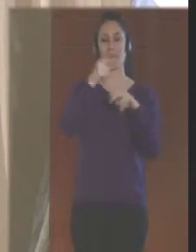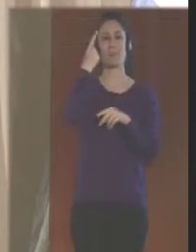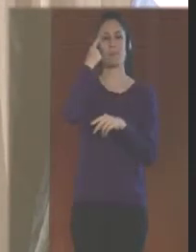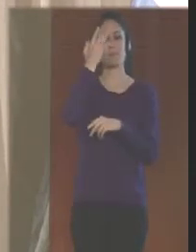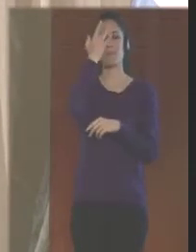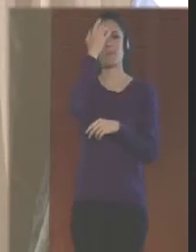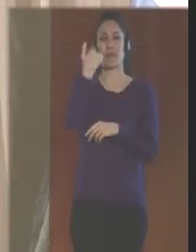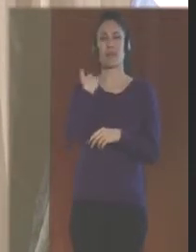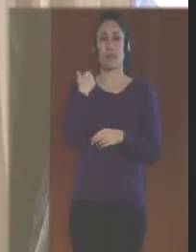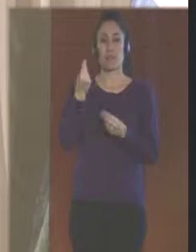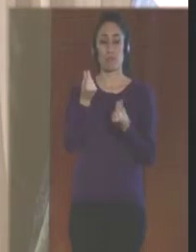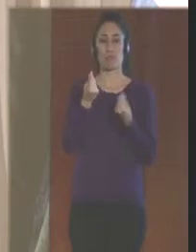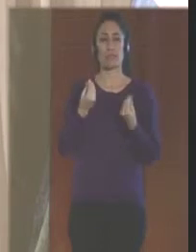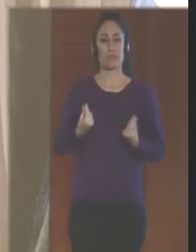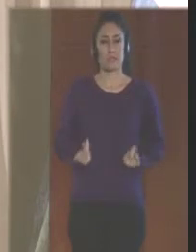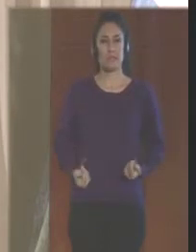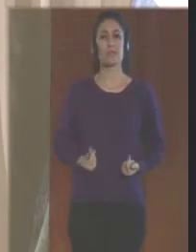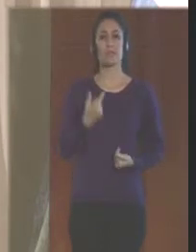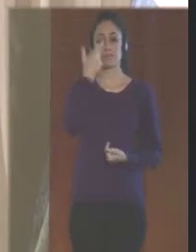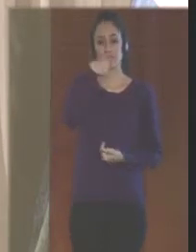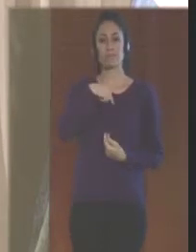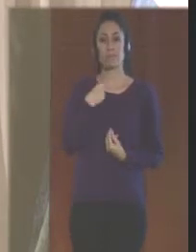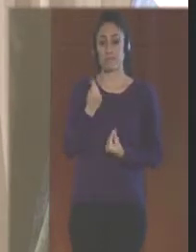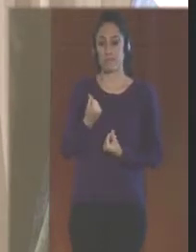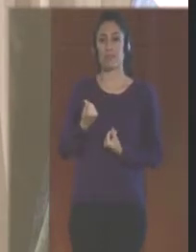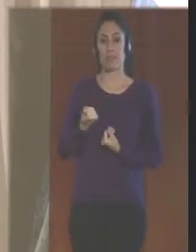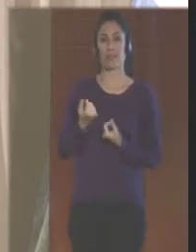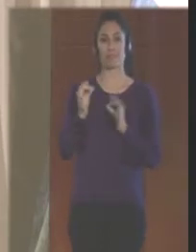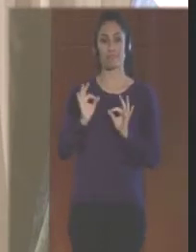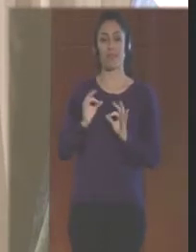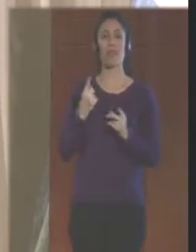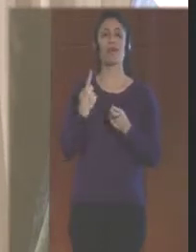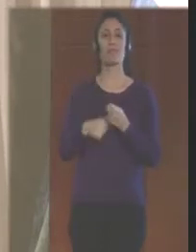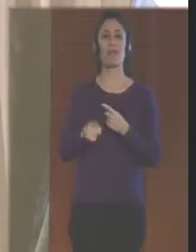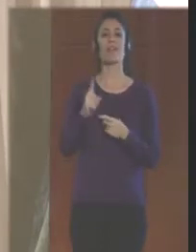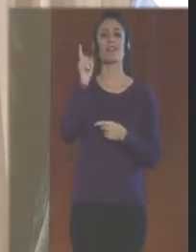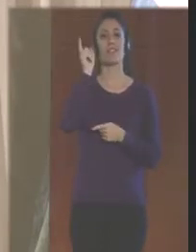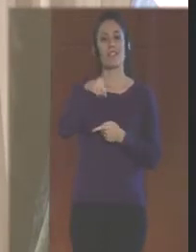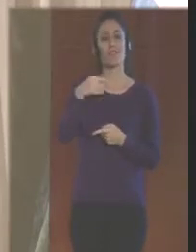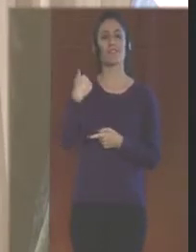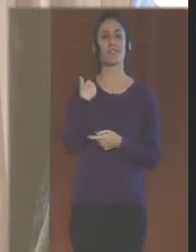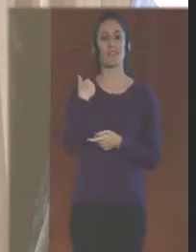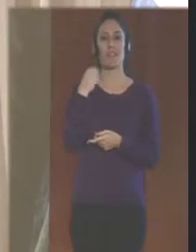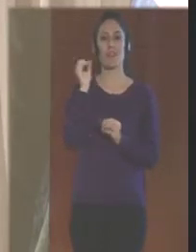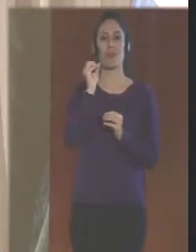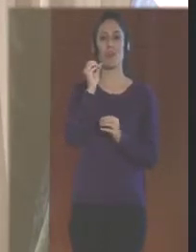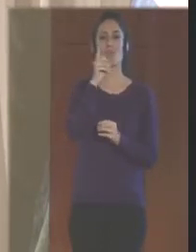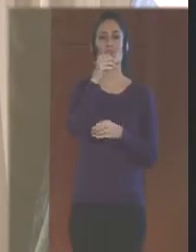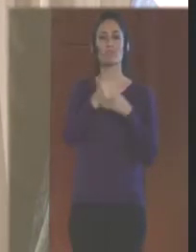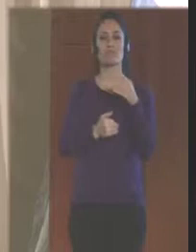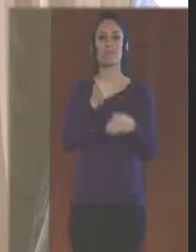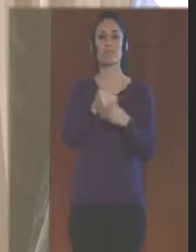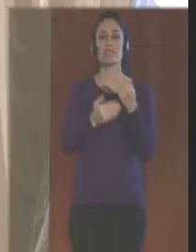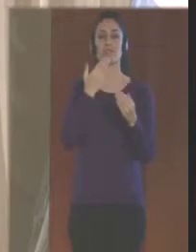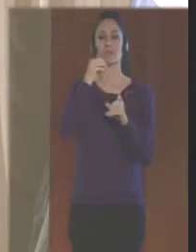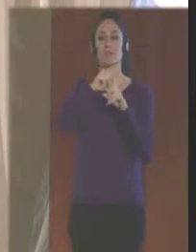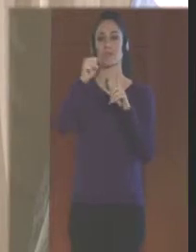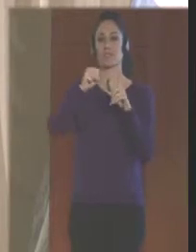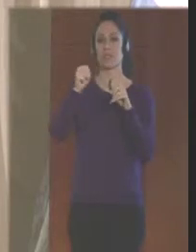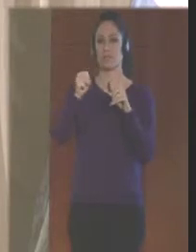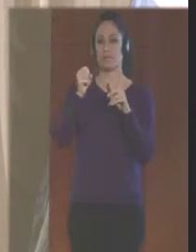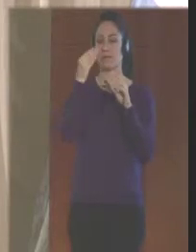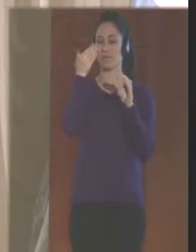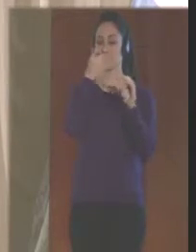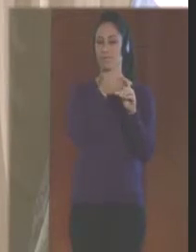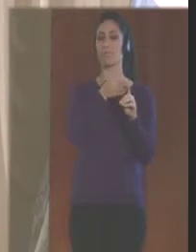put or pump into a particular process or a particular system, if you do not build the resilience